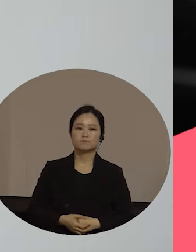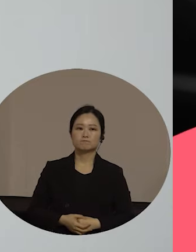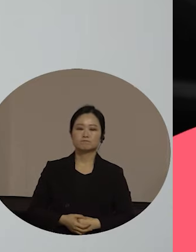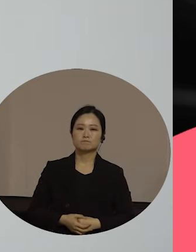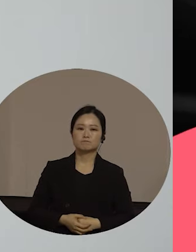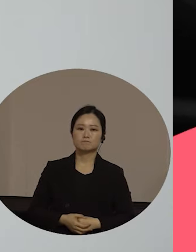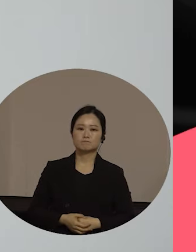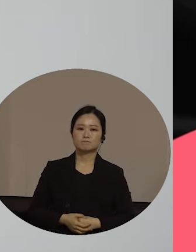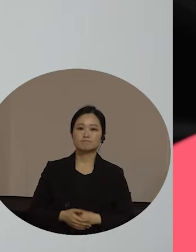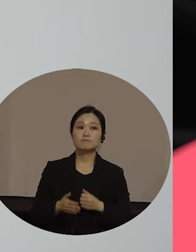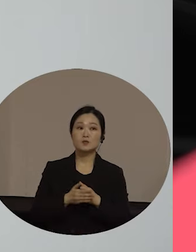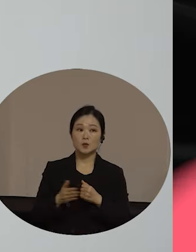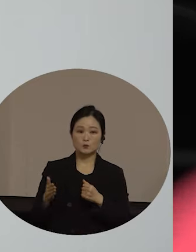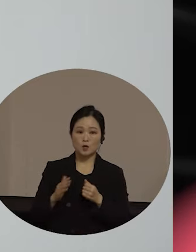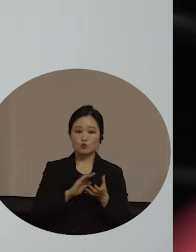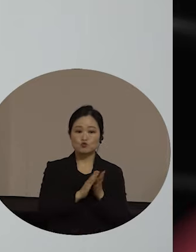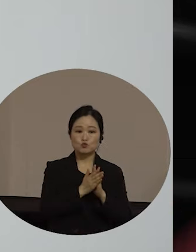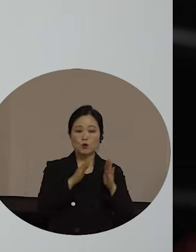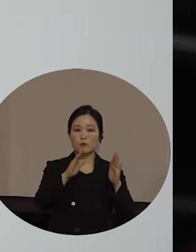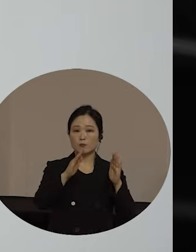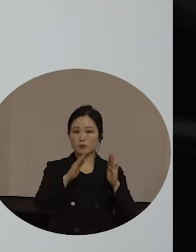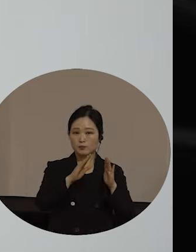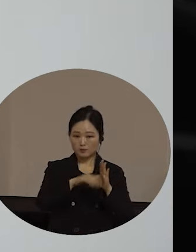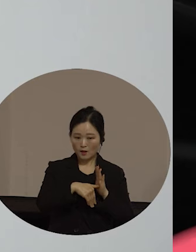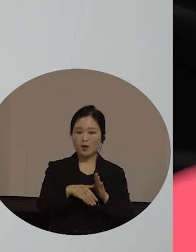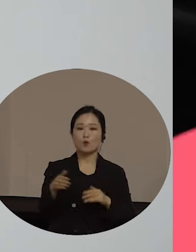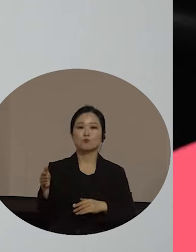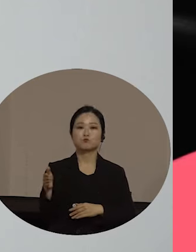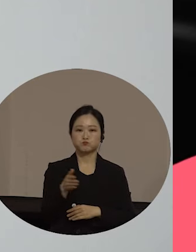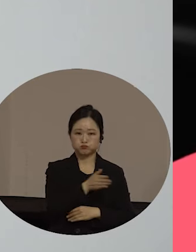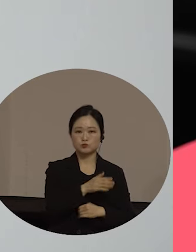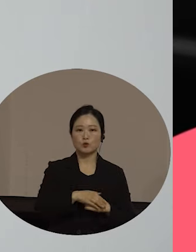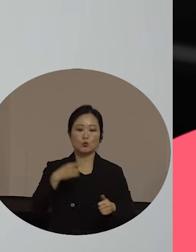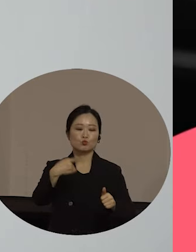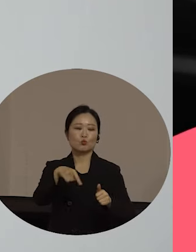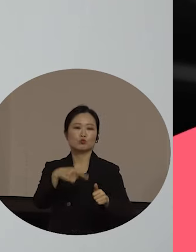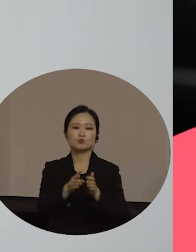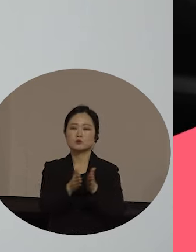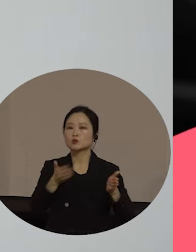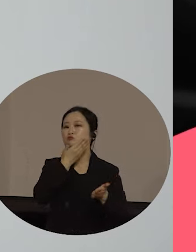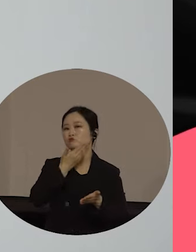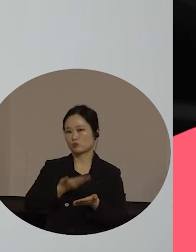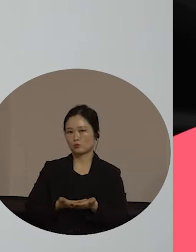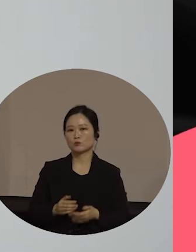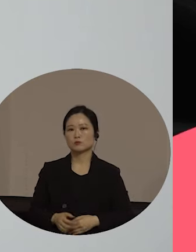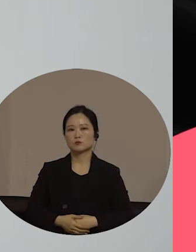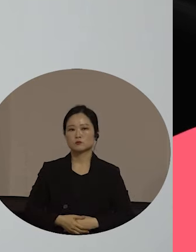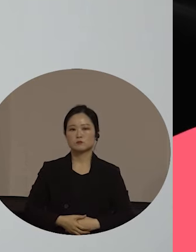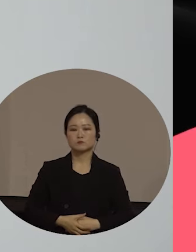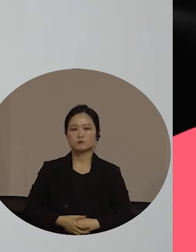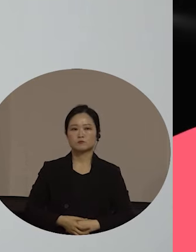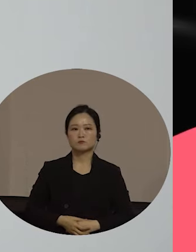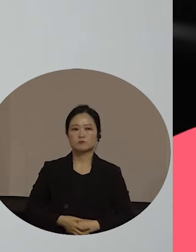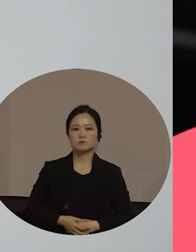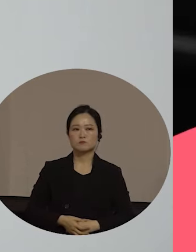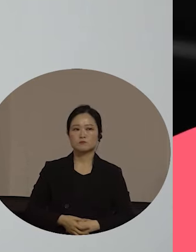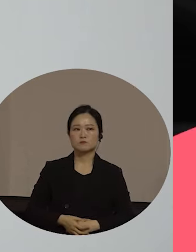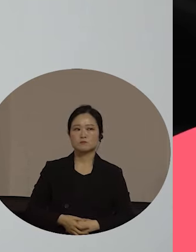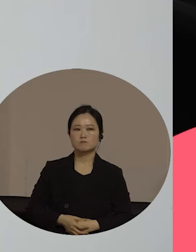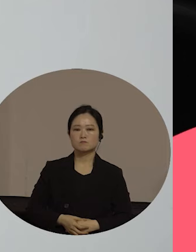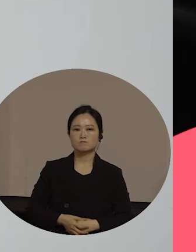ages. So also the out of school out of children's